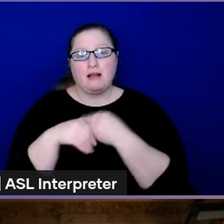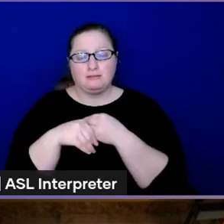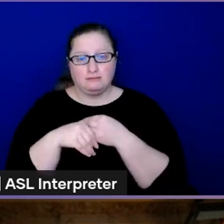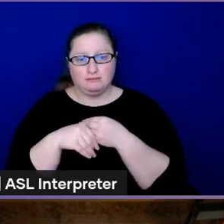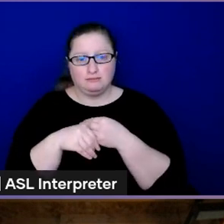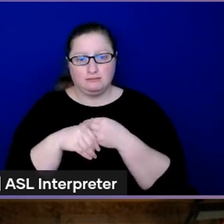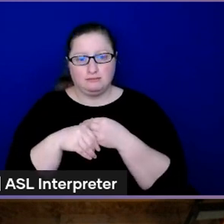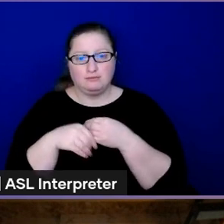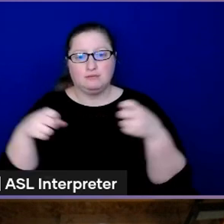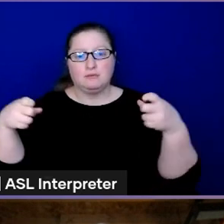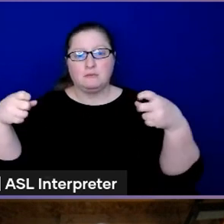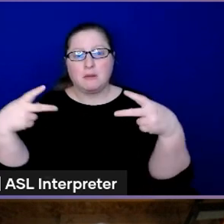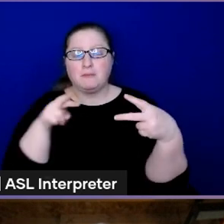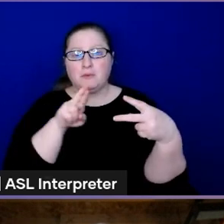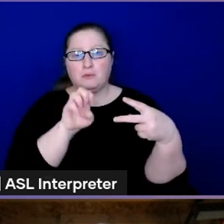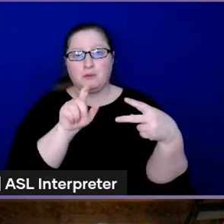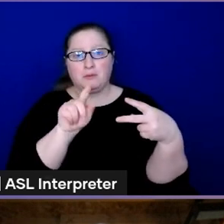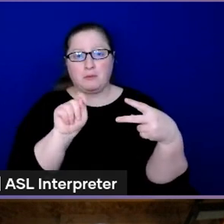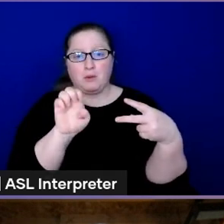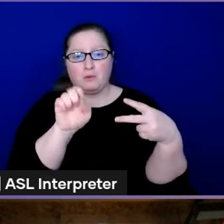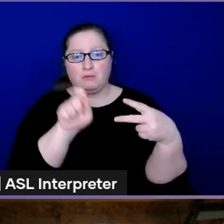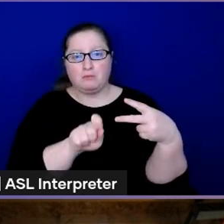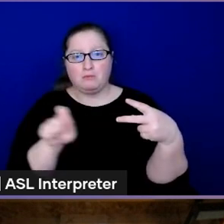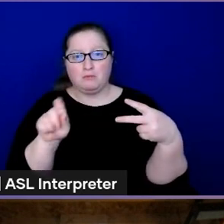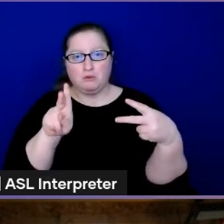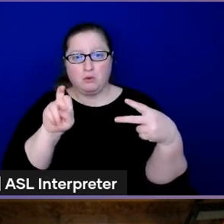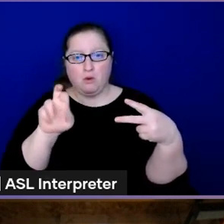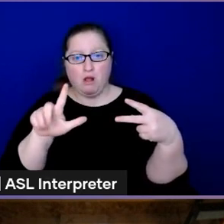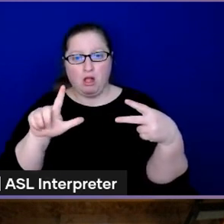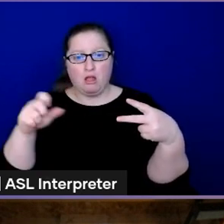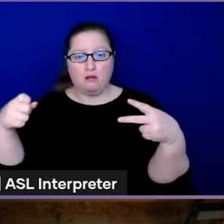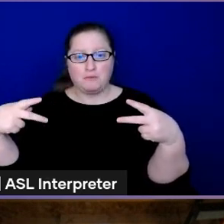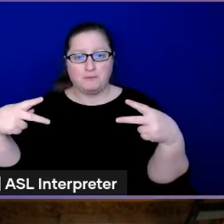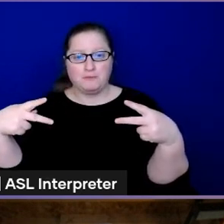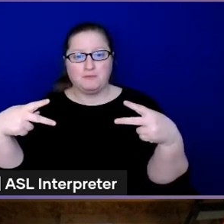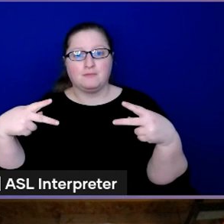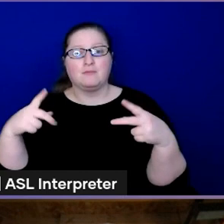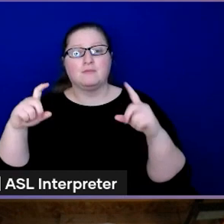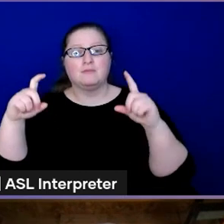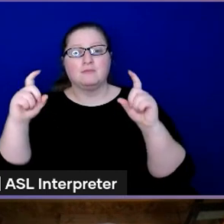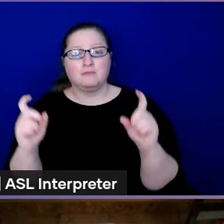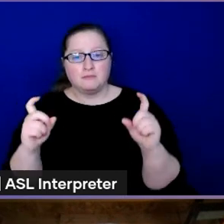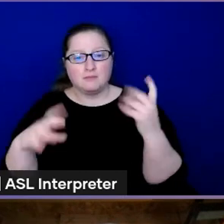add the remote repo URL, and you can optionally add a destination folder.